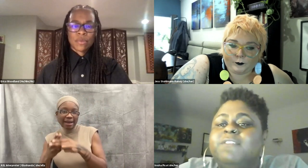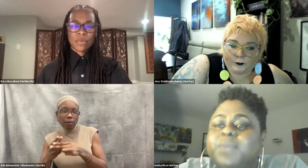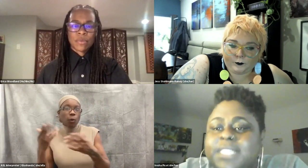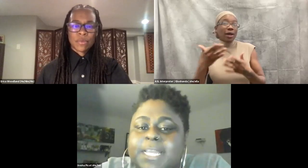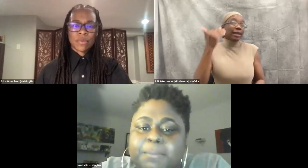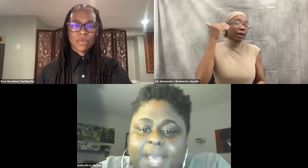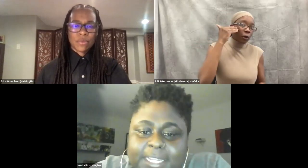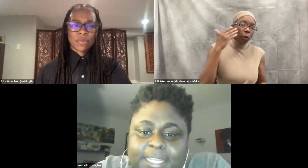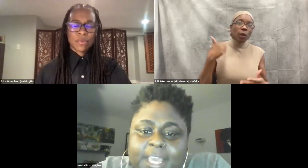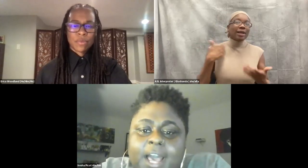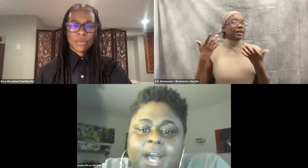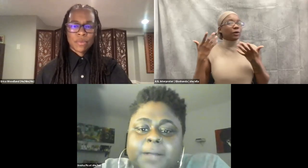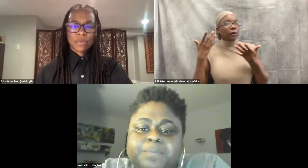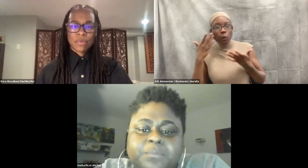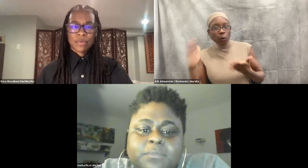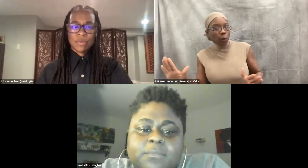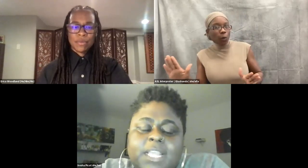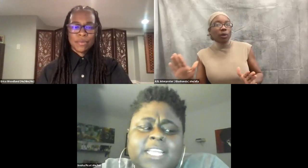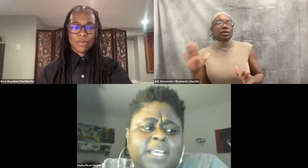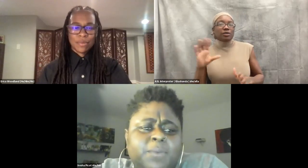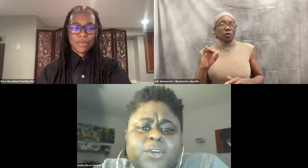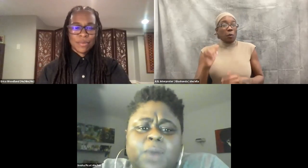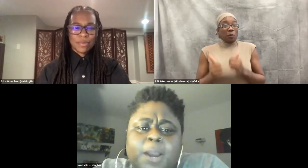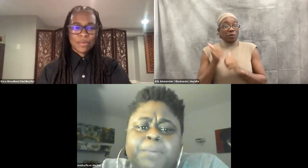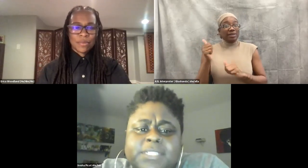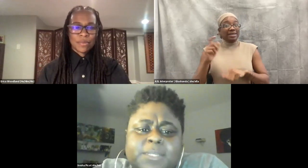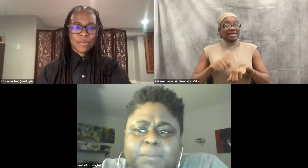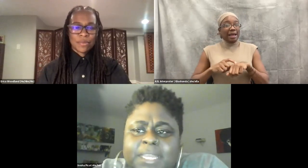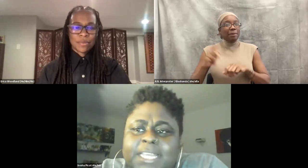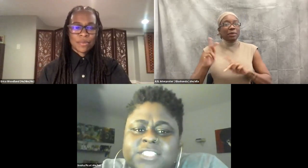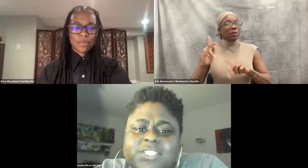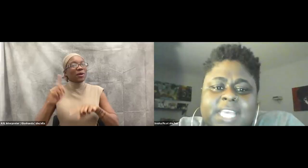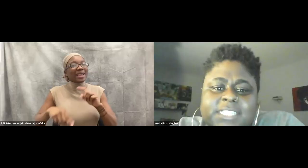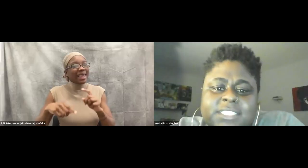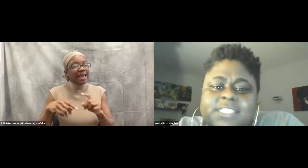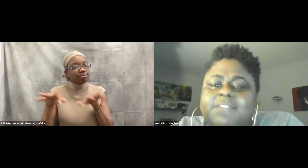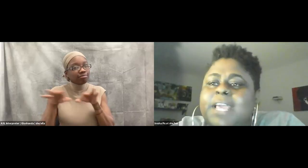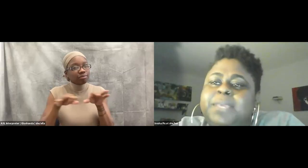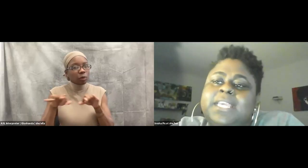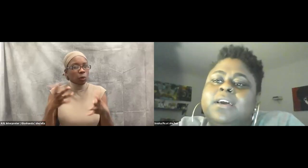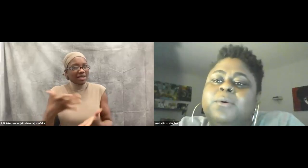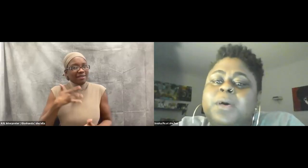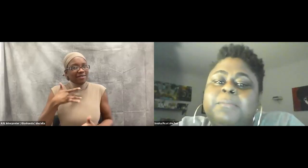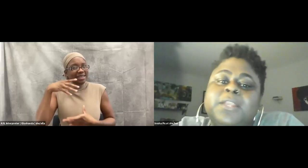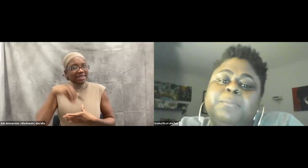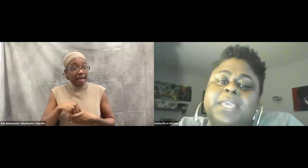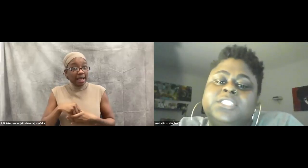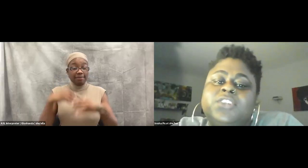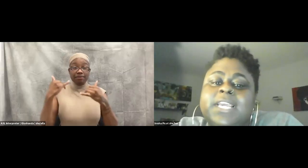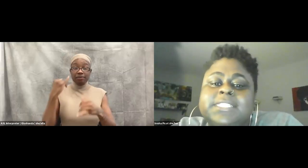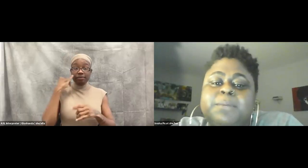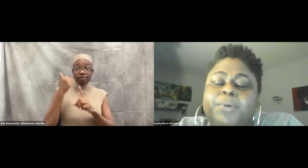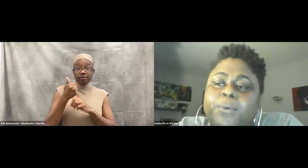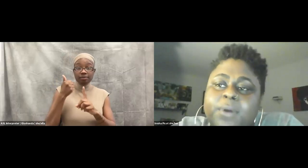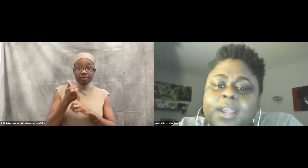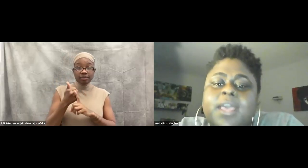feel safe within their body. Um, and then when you are a person with many intersections of like being a woman or being